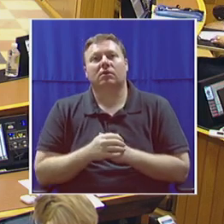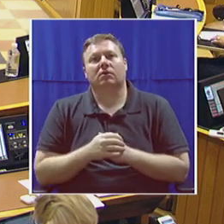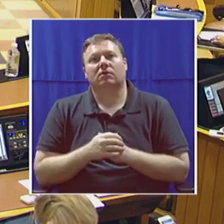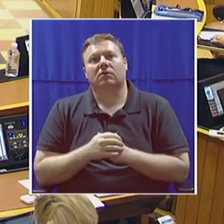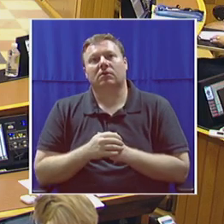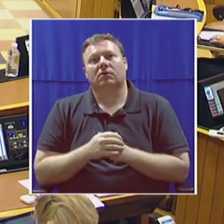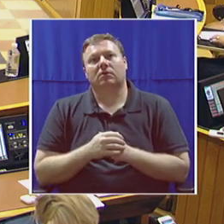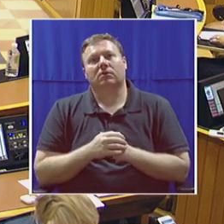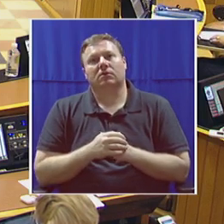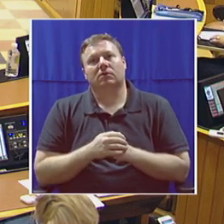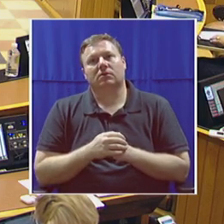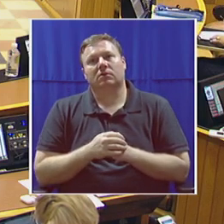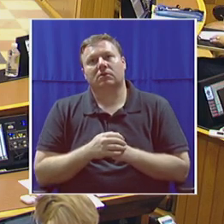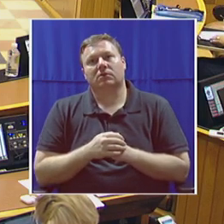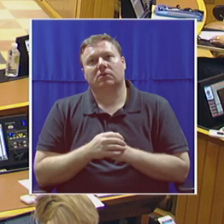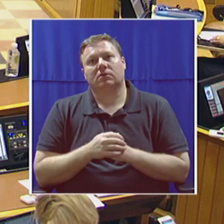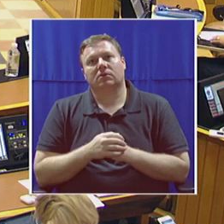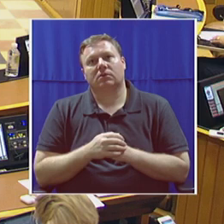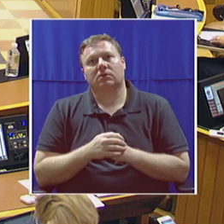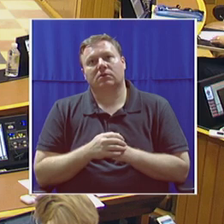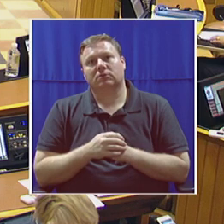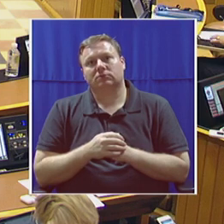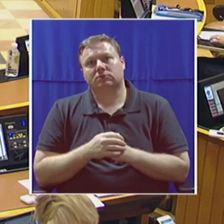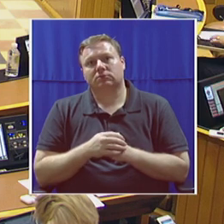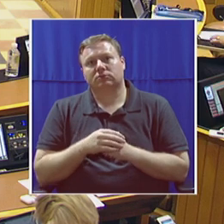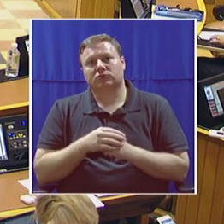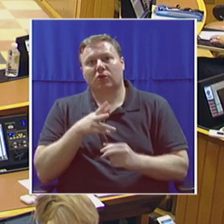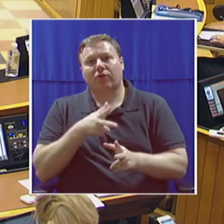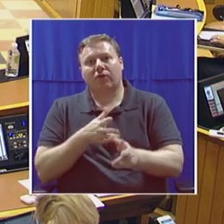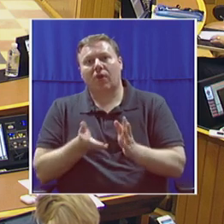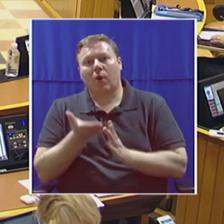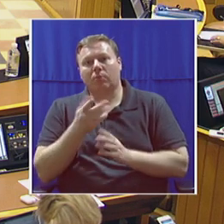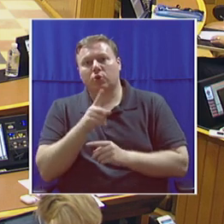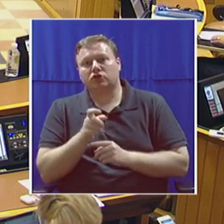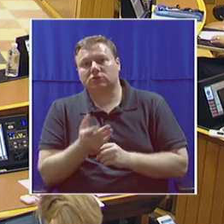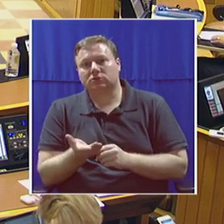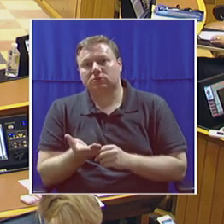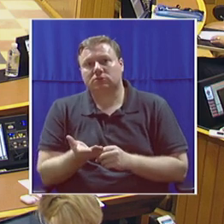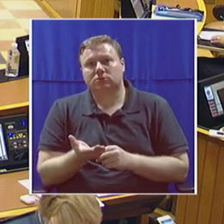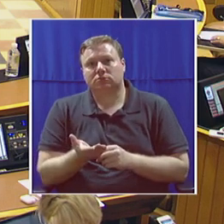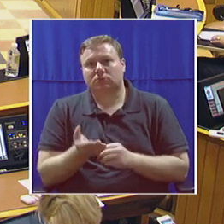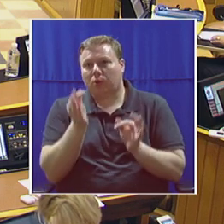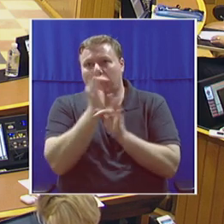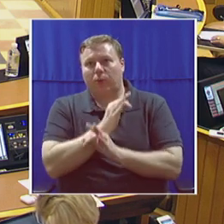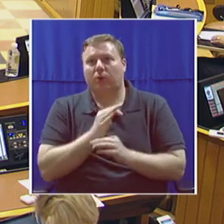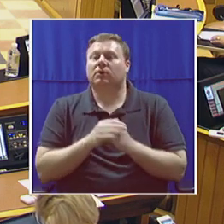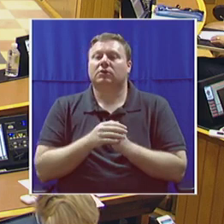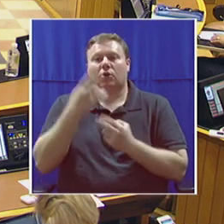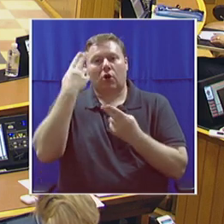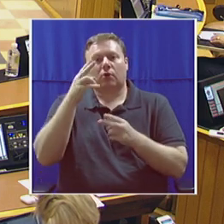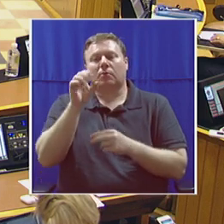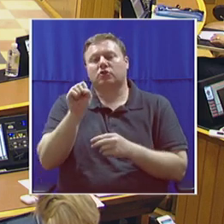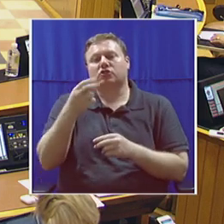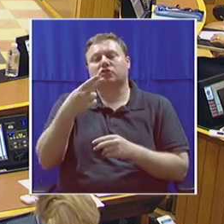abam is there a followup question from The Honorable Abraham there's no followup question The Honorable